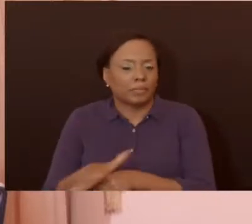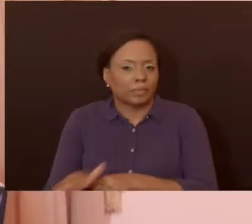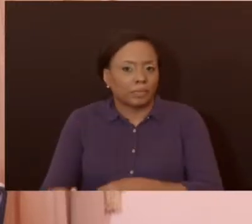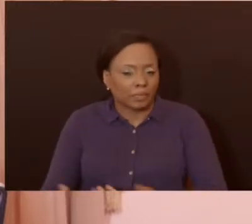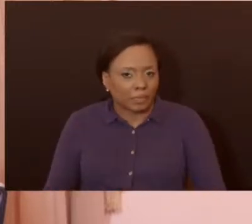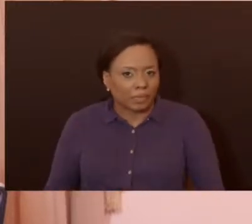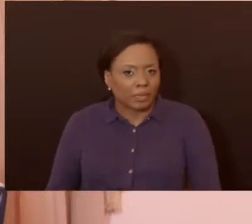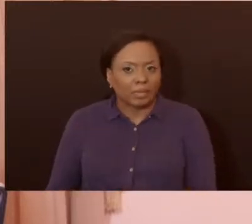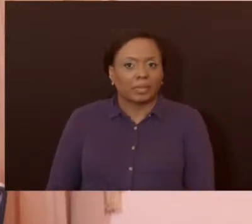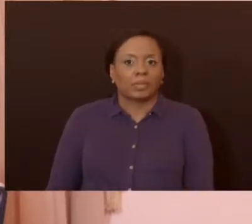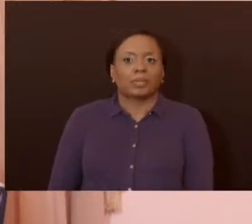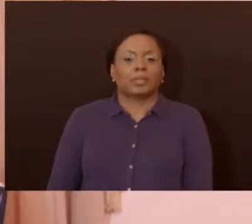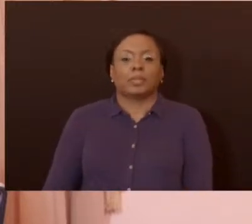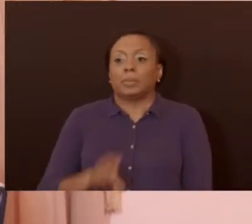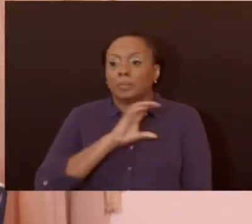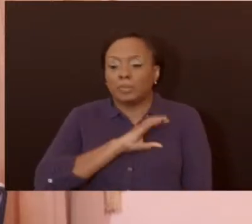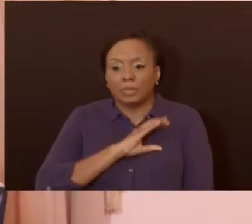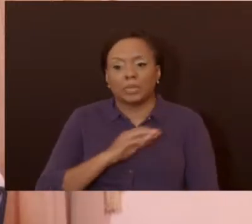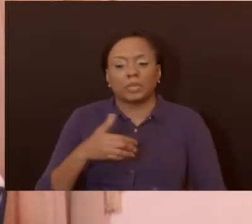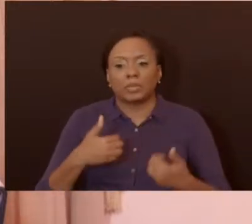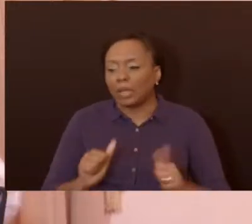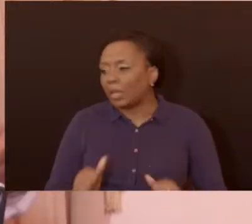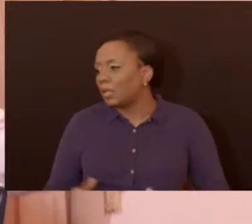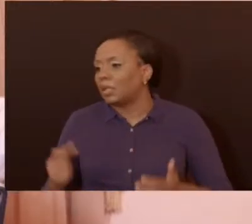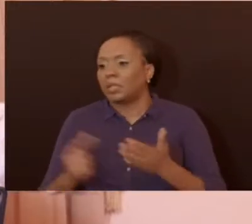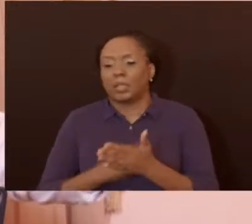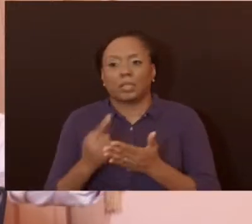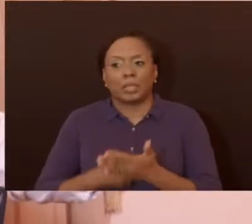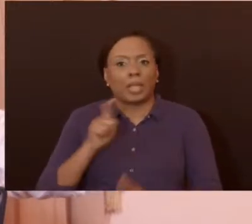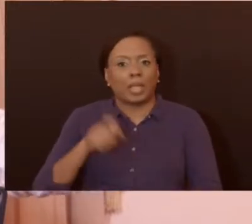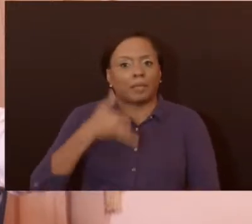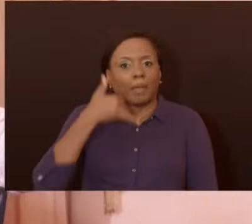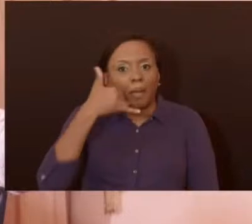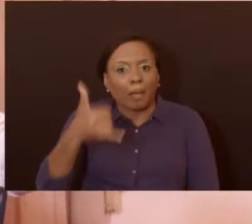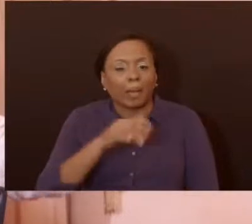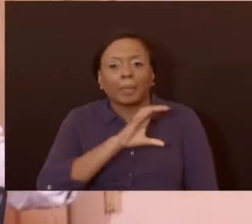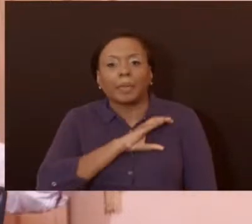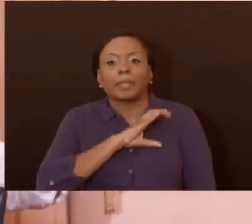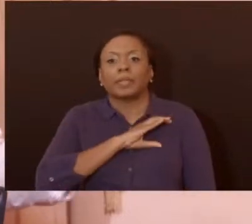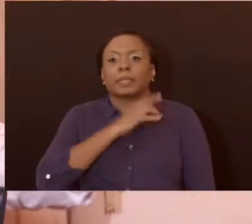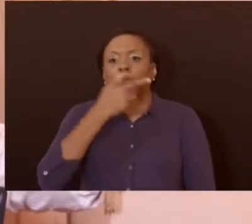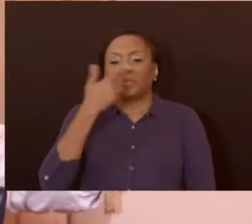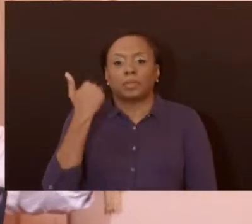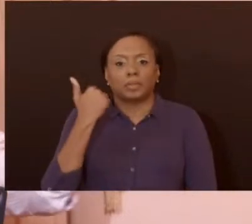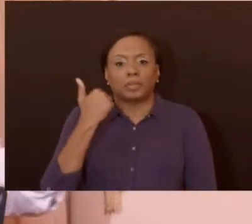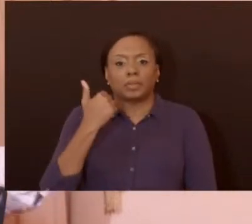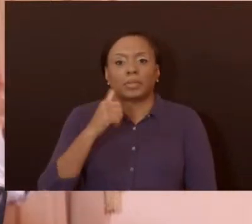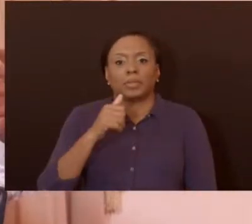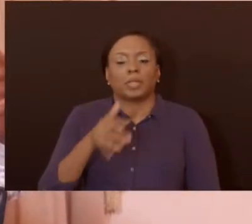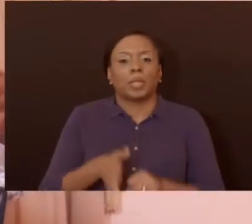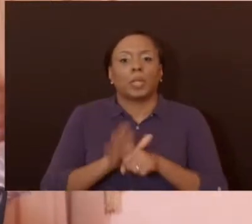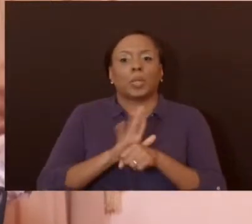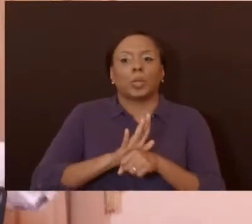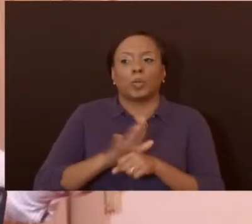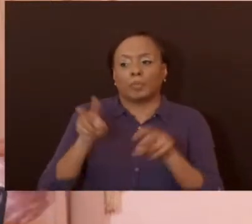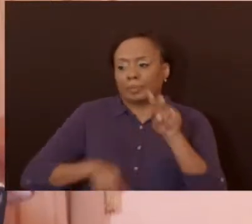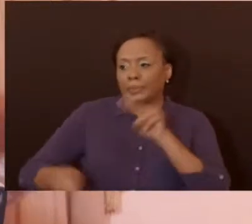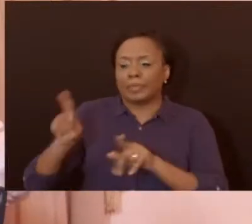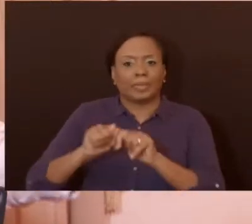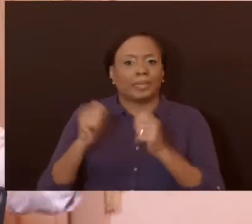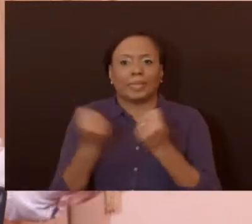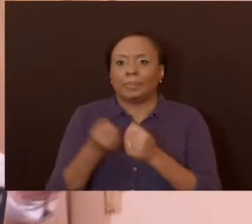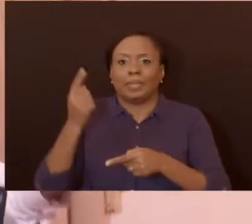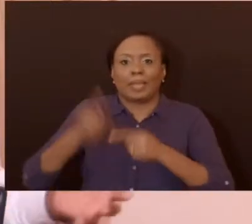many instances, the police are then called in to back up because they don't have the power of arrest, they will go in and